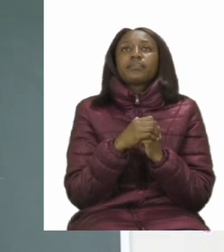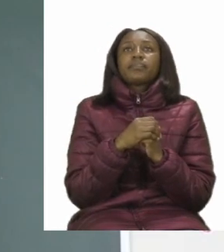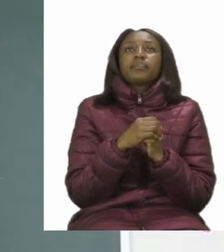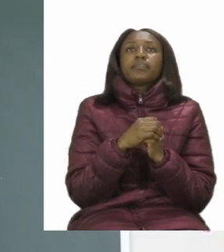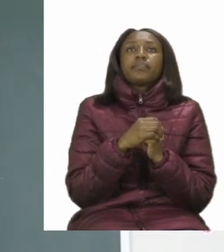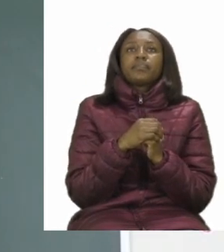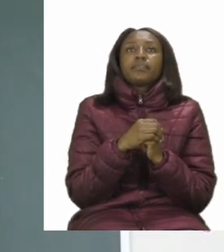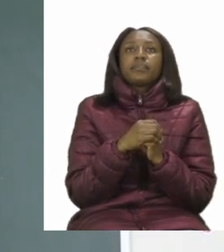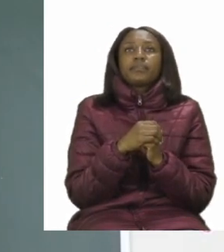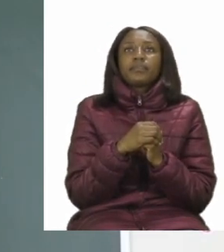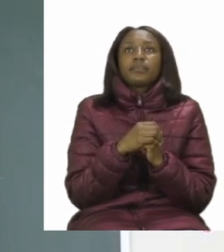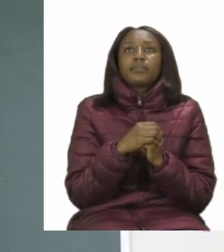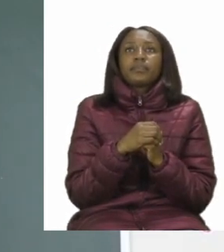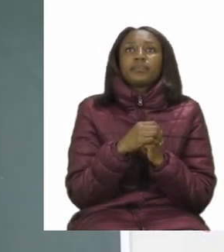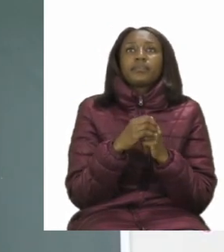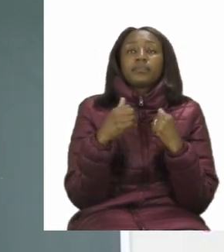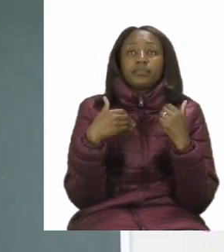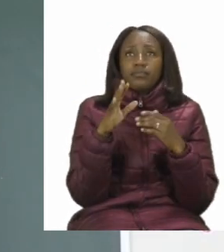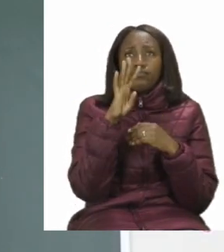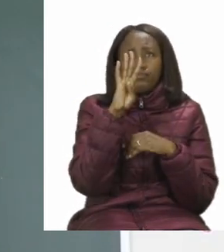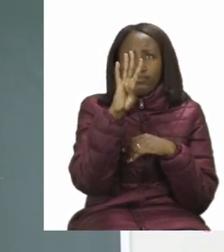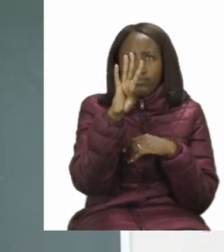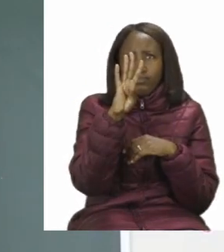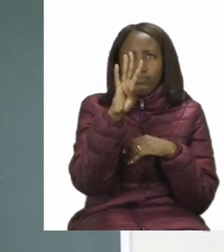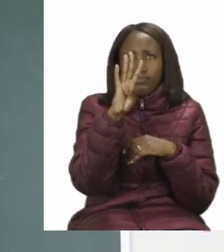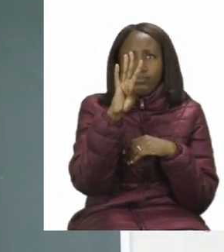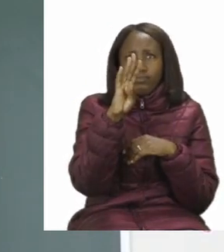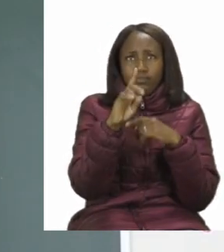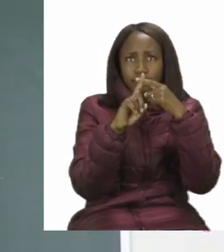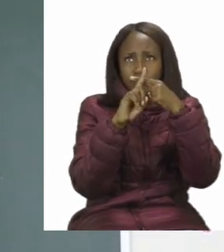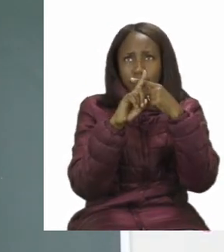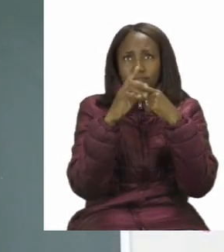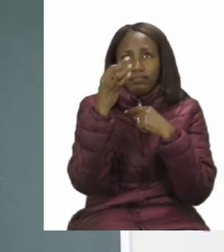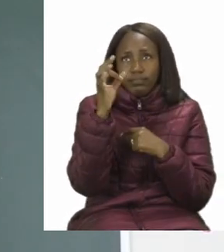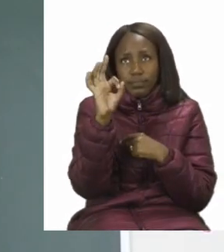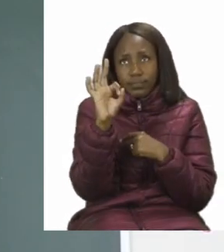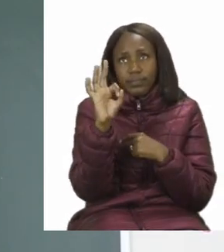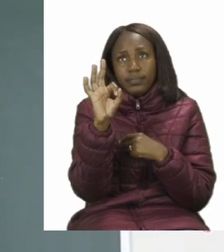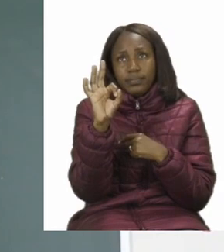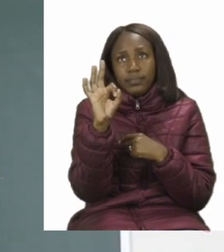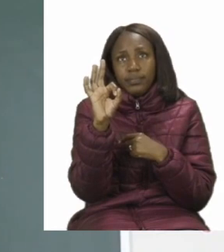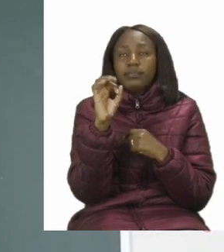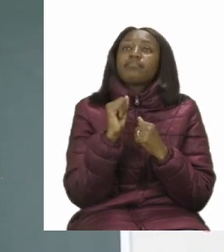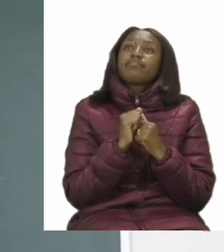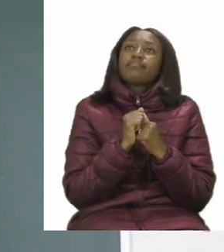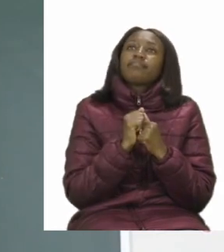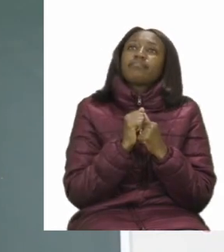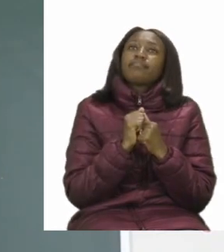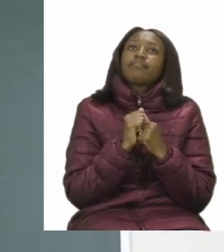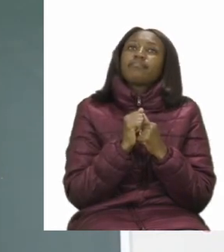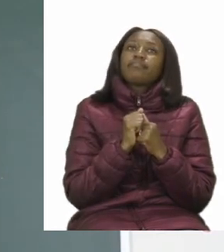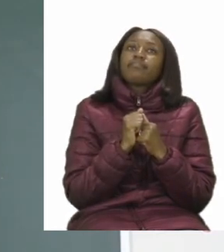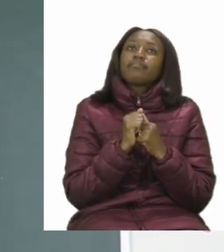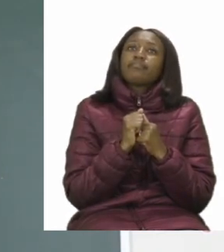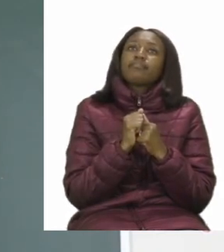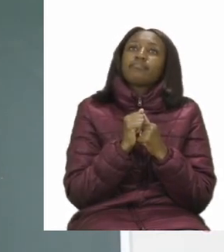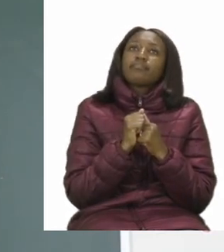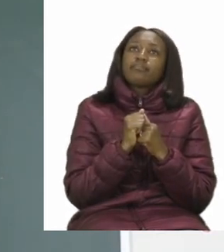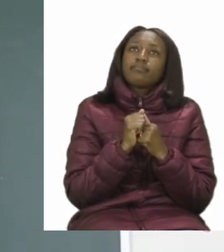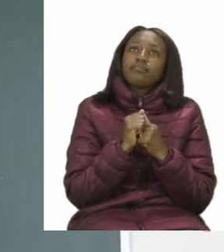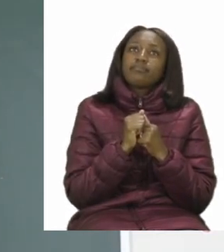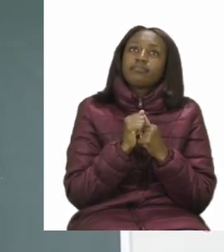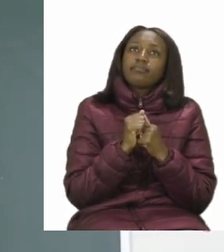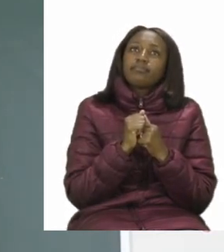209. We start by saying 4 plus 9. Now if we have 4 and then we